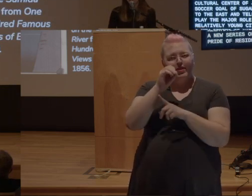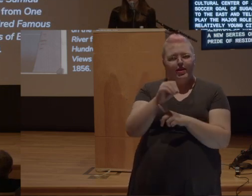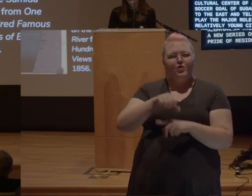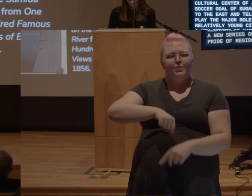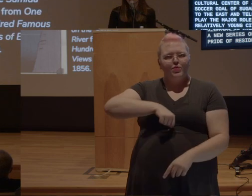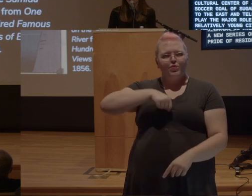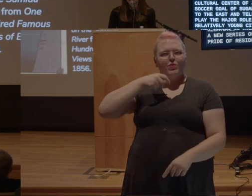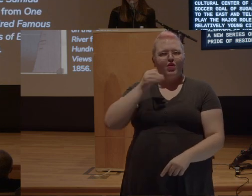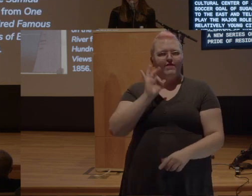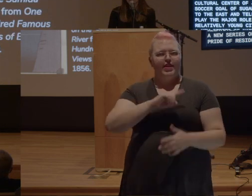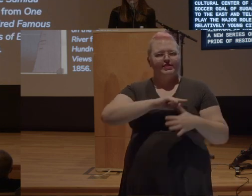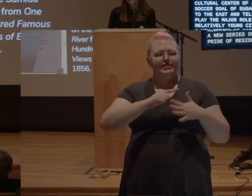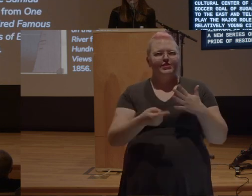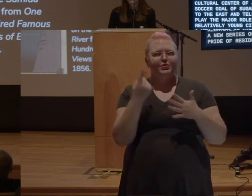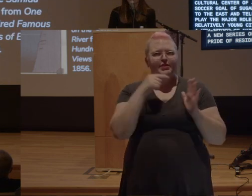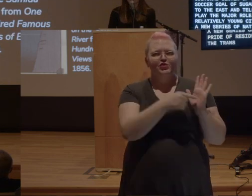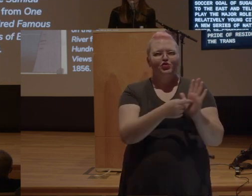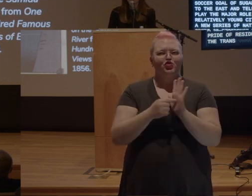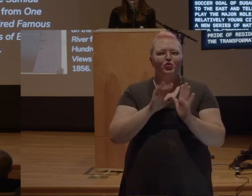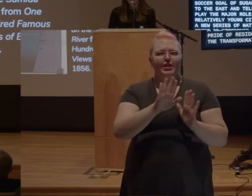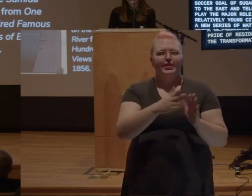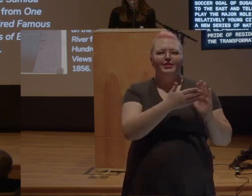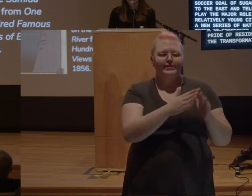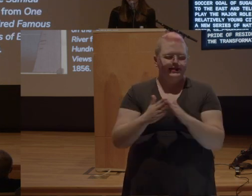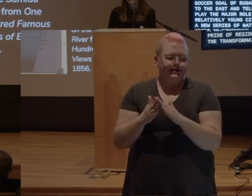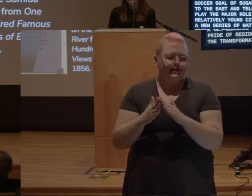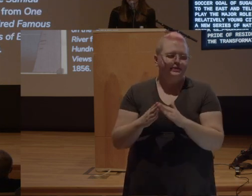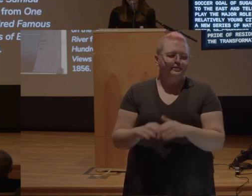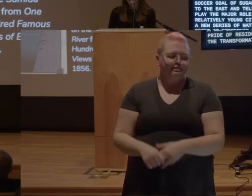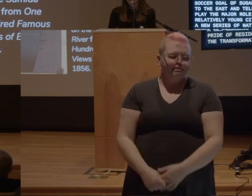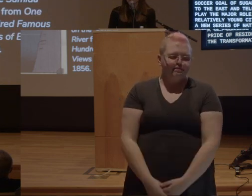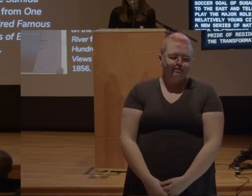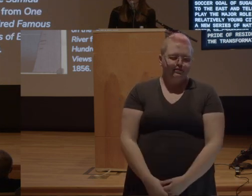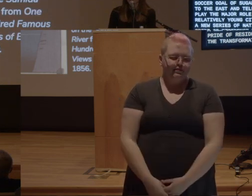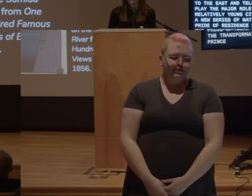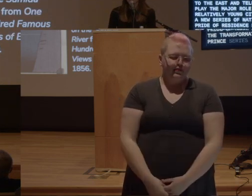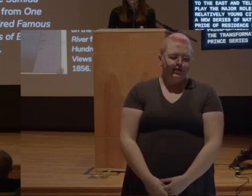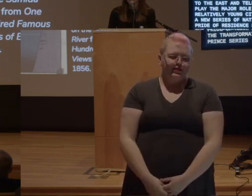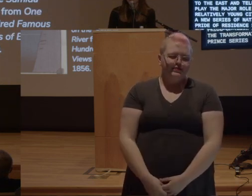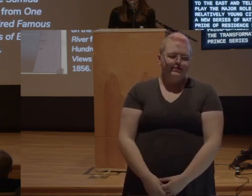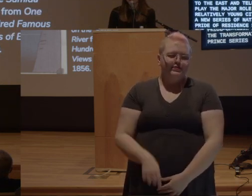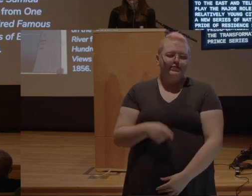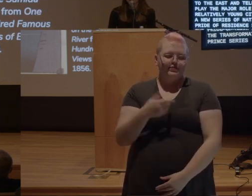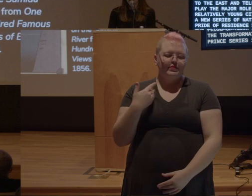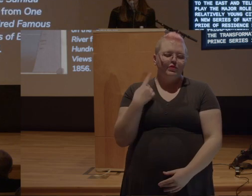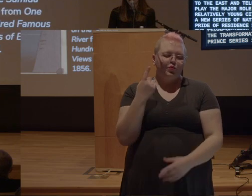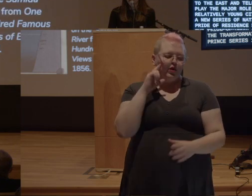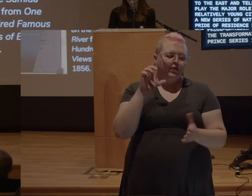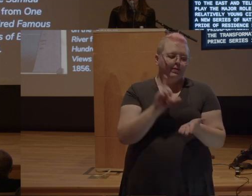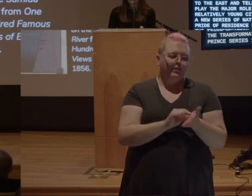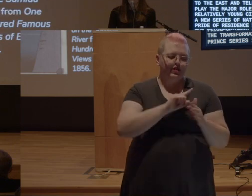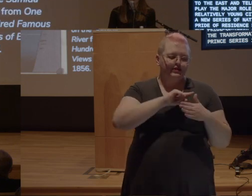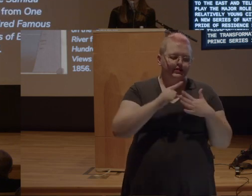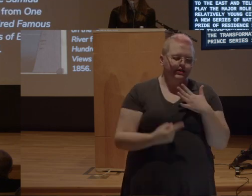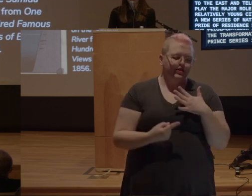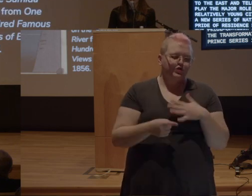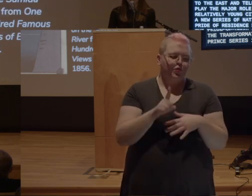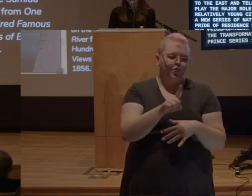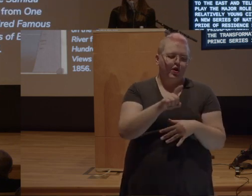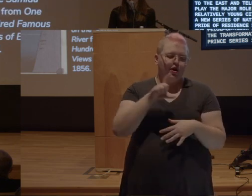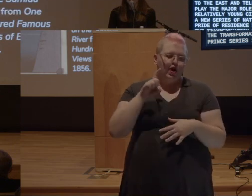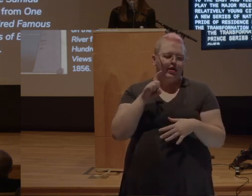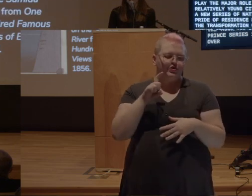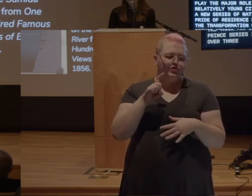Hiroshige's major contribution to the transformation of the cityscape was the print series 100 Famous Views of Edo, published